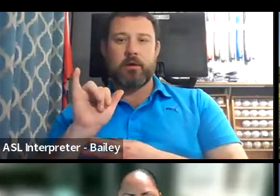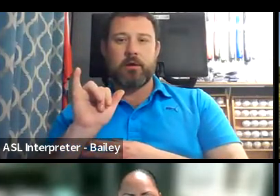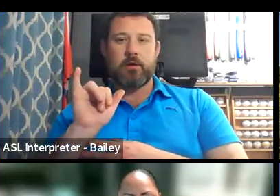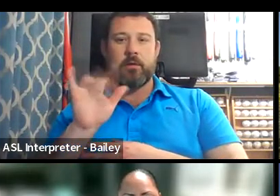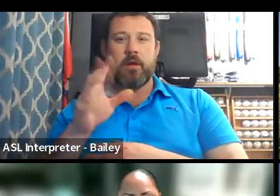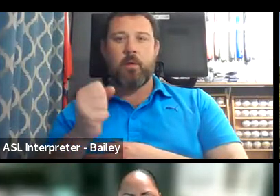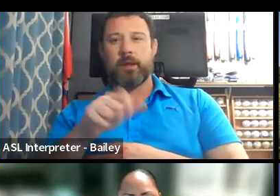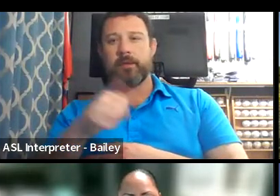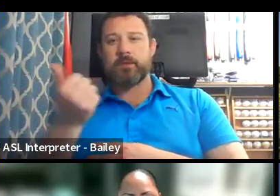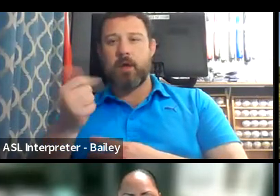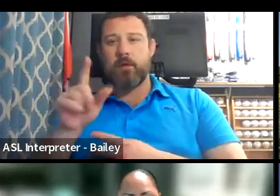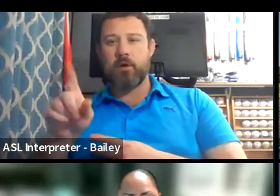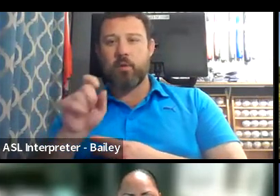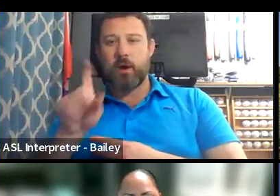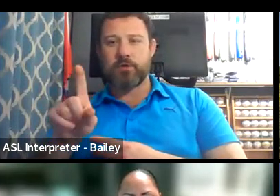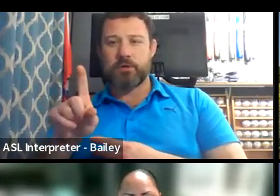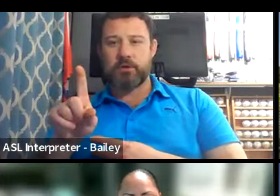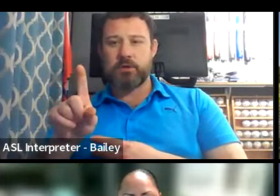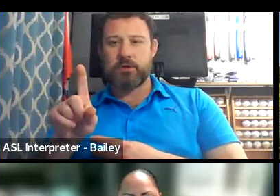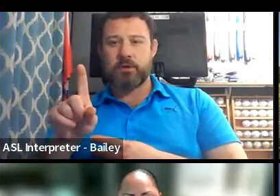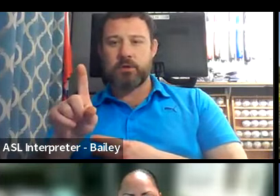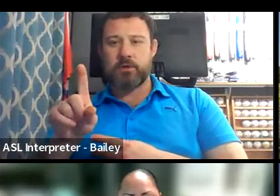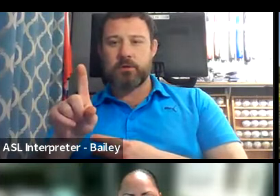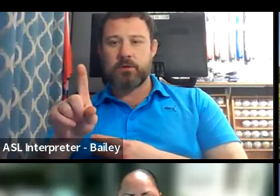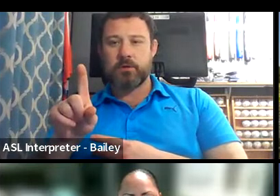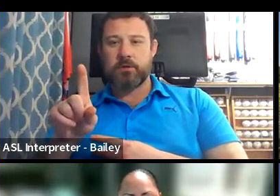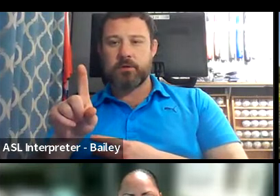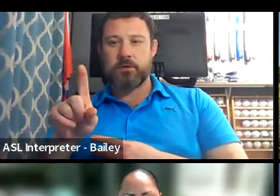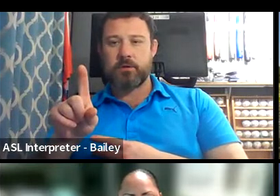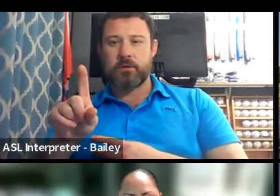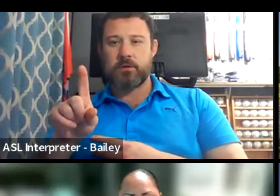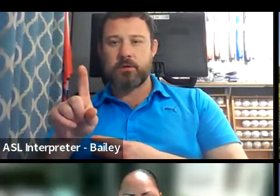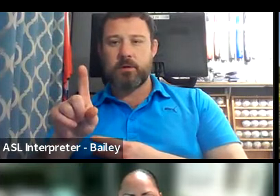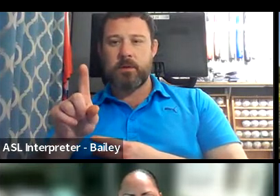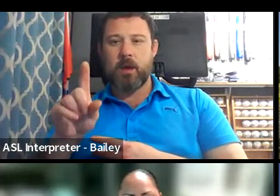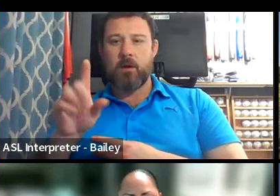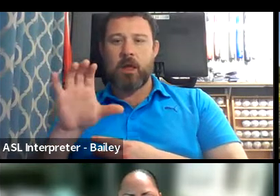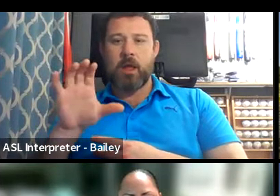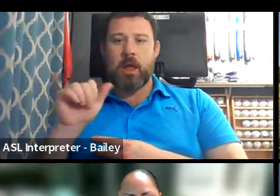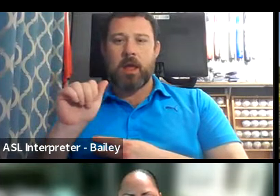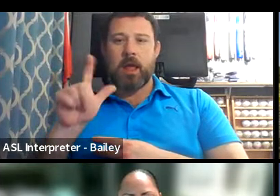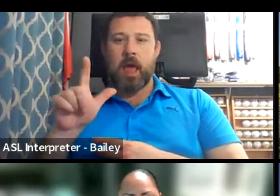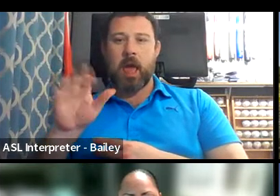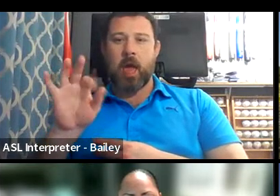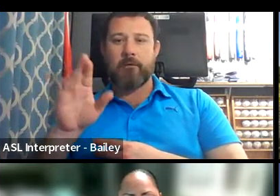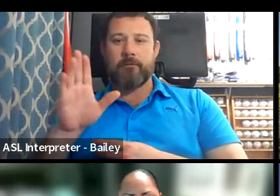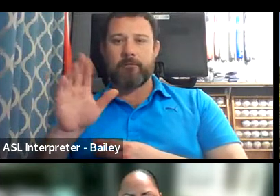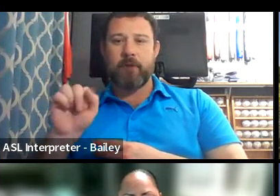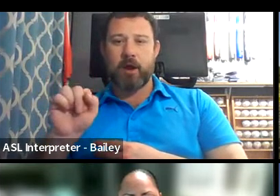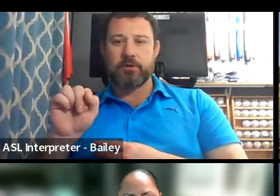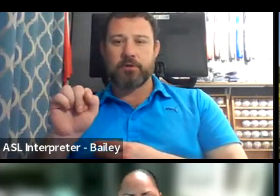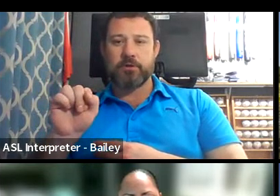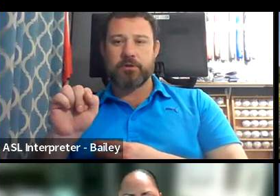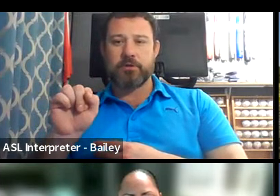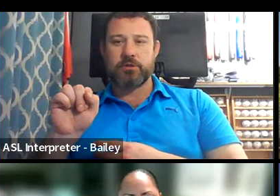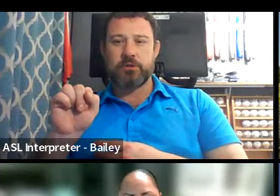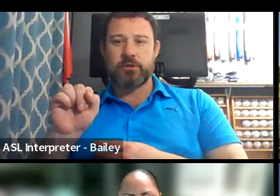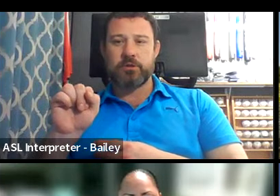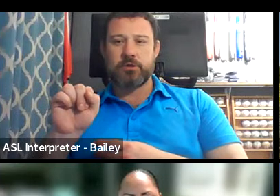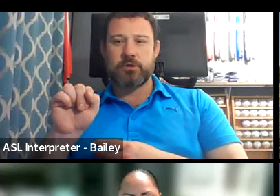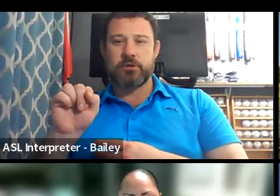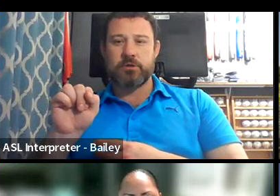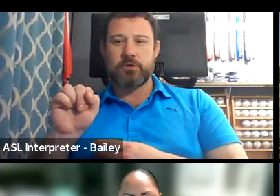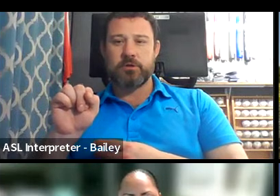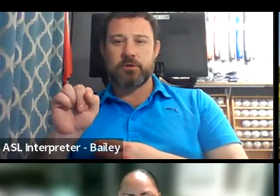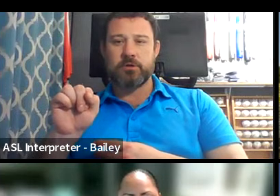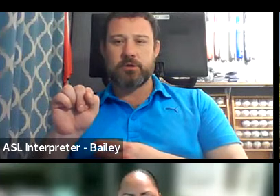other question that was about CalFresh. It says, will the CalFresh benefit be reduced